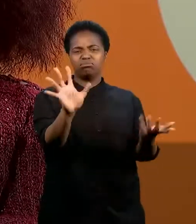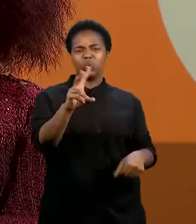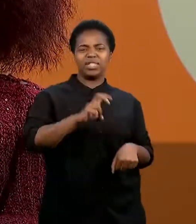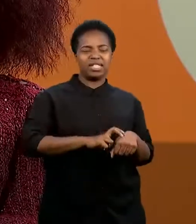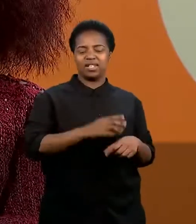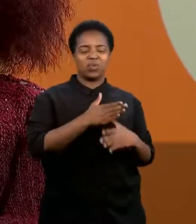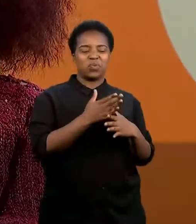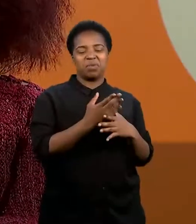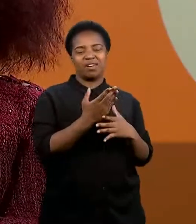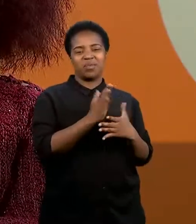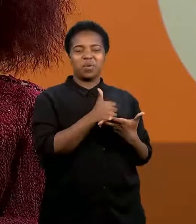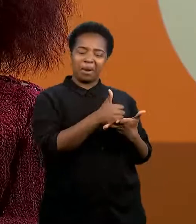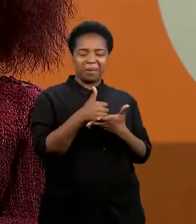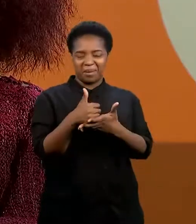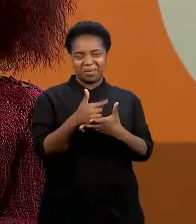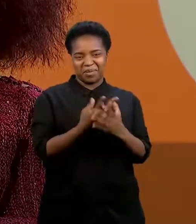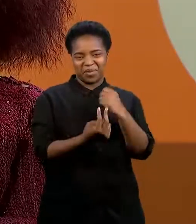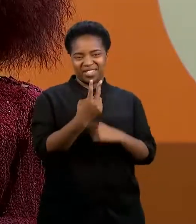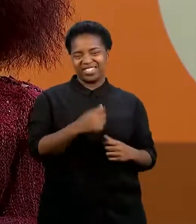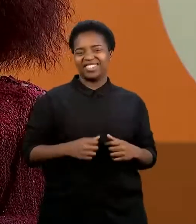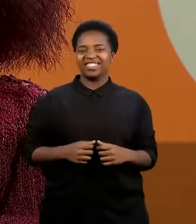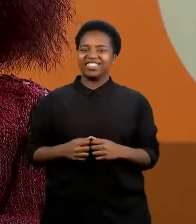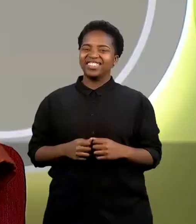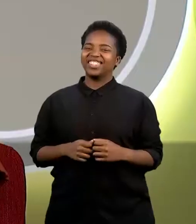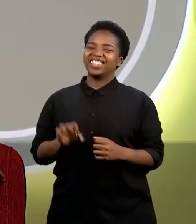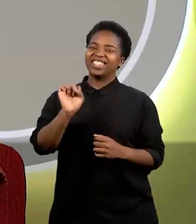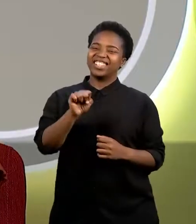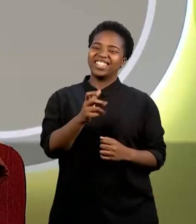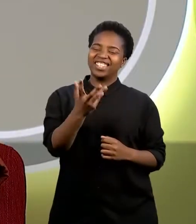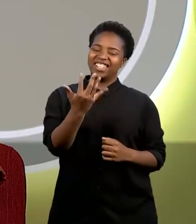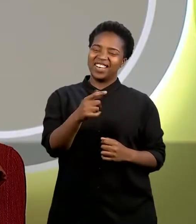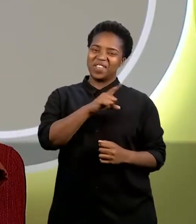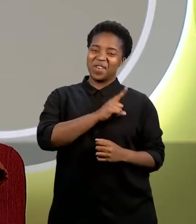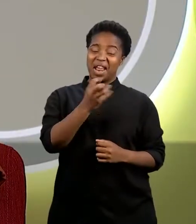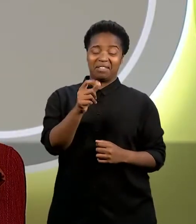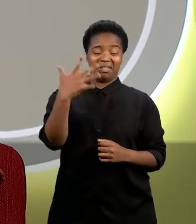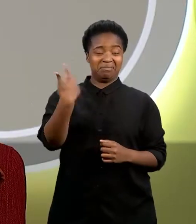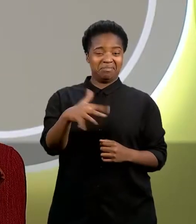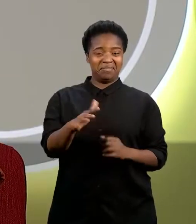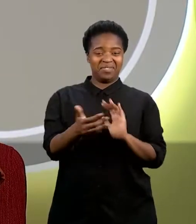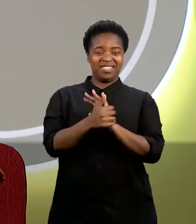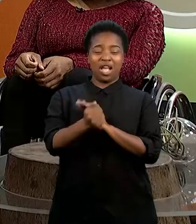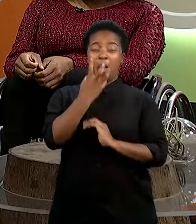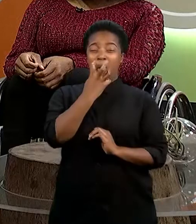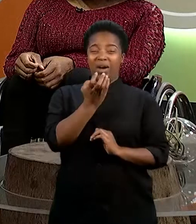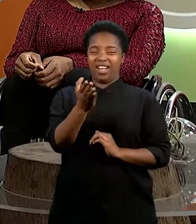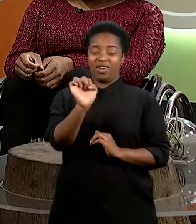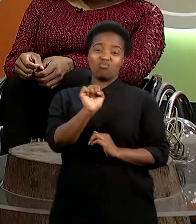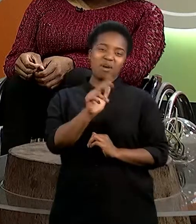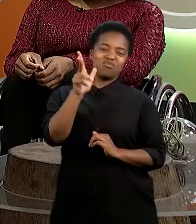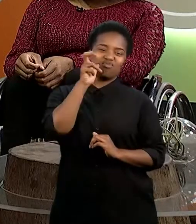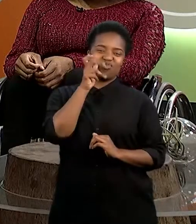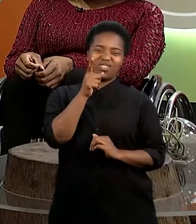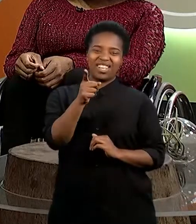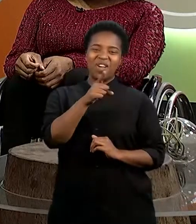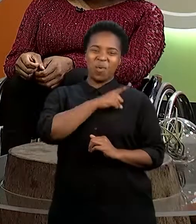others. So it will work both ways if they were to look into it. Ke le jwetse gore ka joko lena e hlile ke na le fashionista e kotsi haholo. Ebile la mutlwa